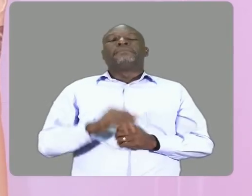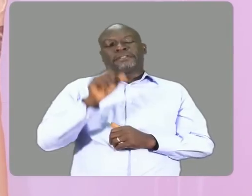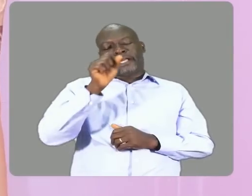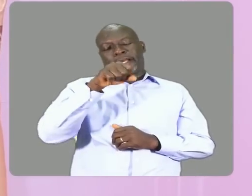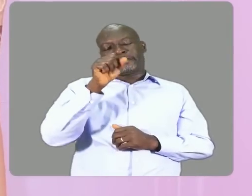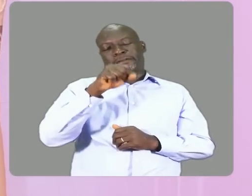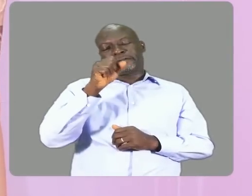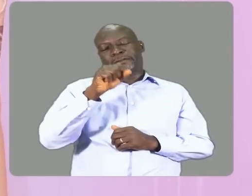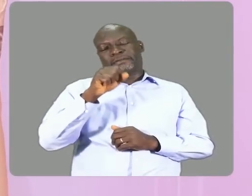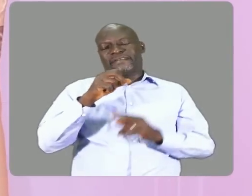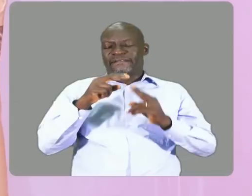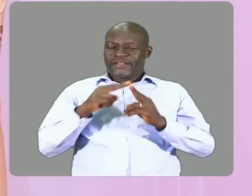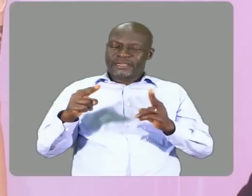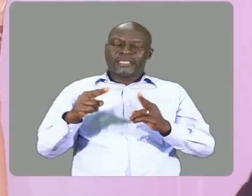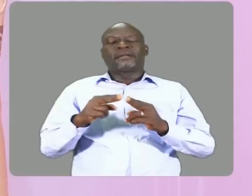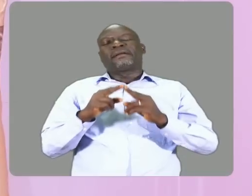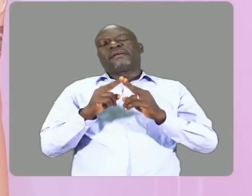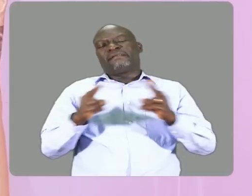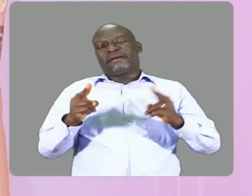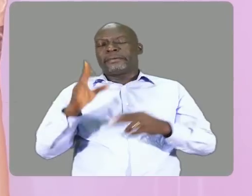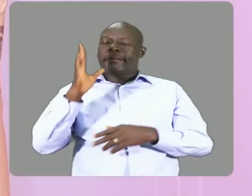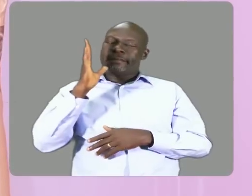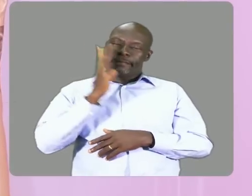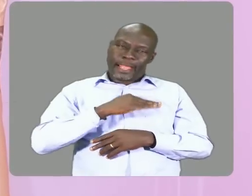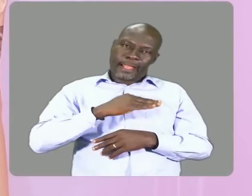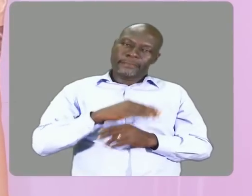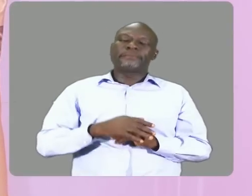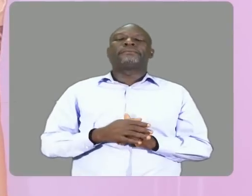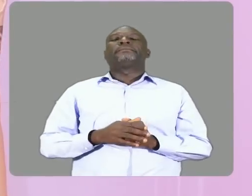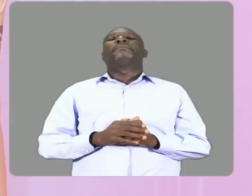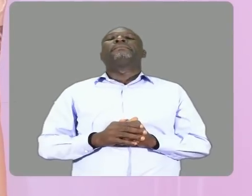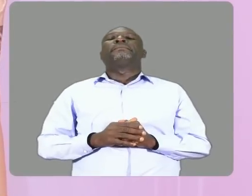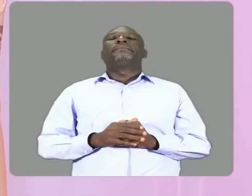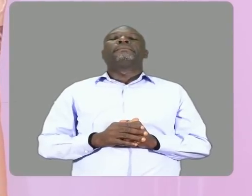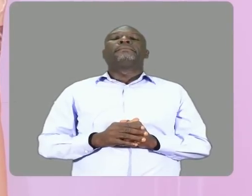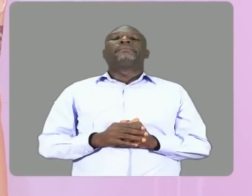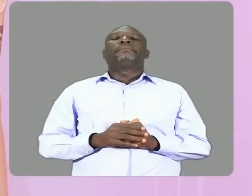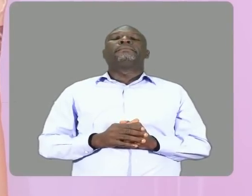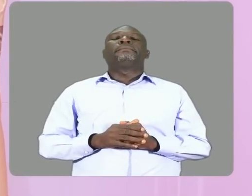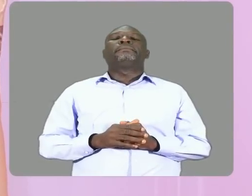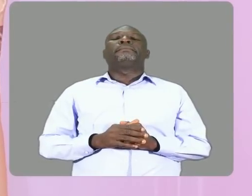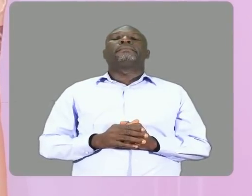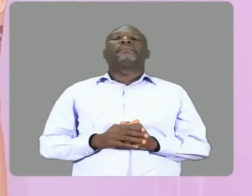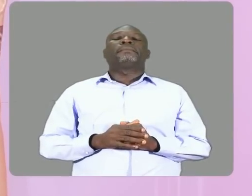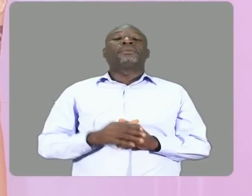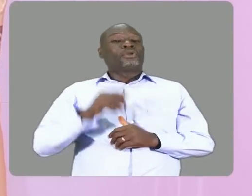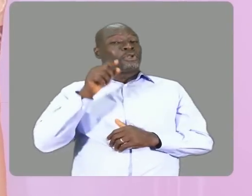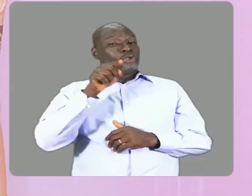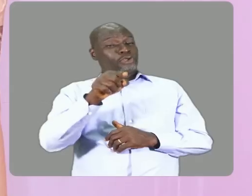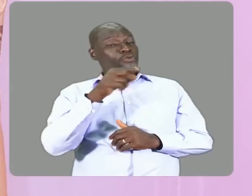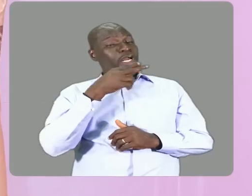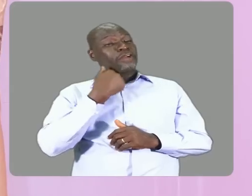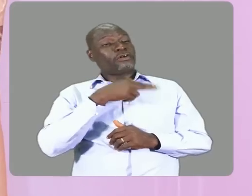kwiase no na ayete se abosea gravels e wonum wate ana mu amosemo ya